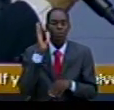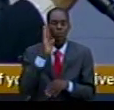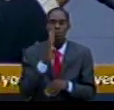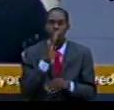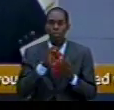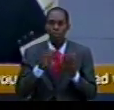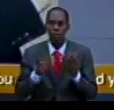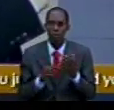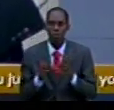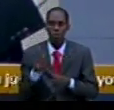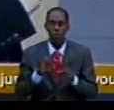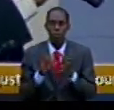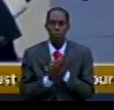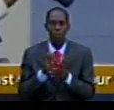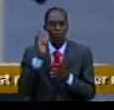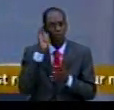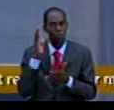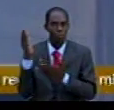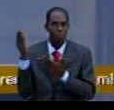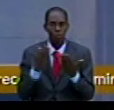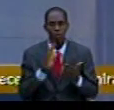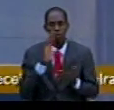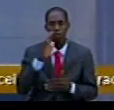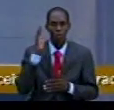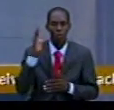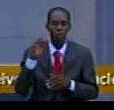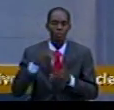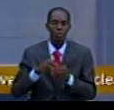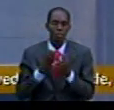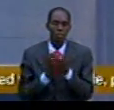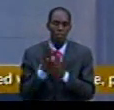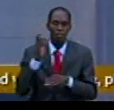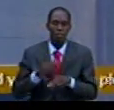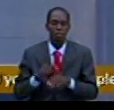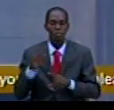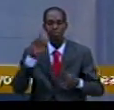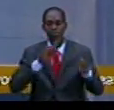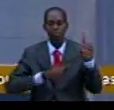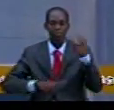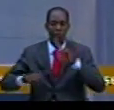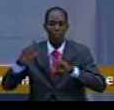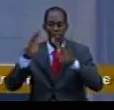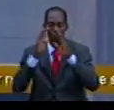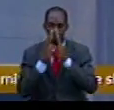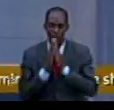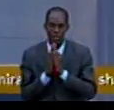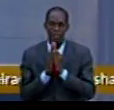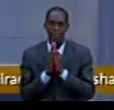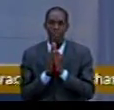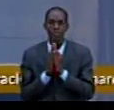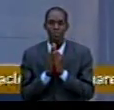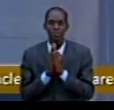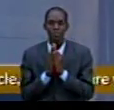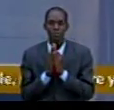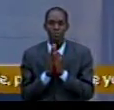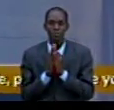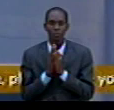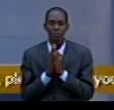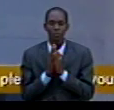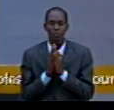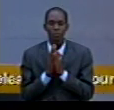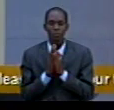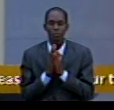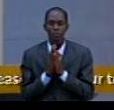bring your own testimonies in due time. Say louder, amen. Let's celebrate a little